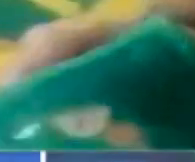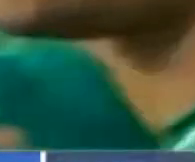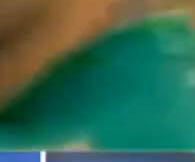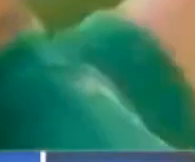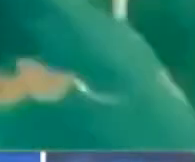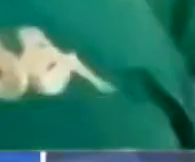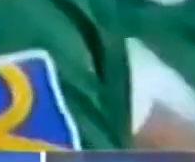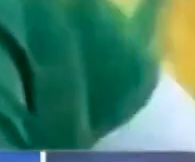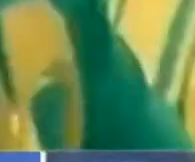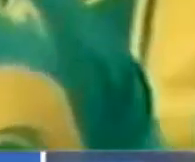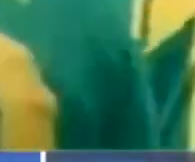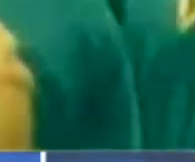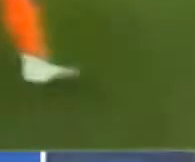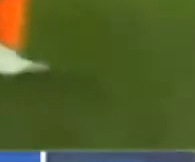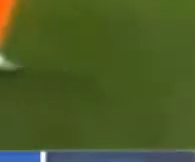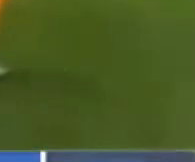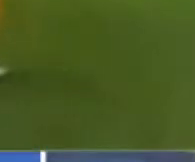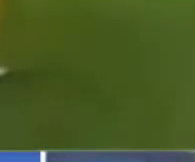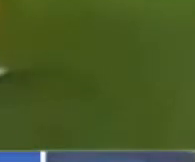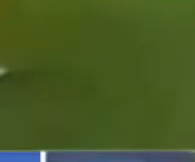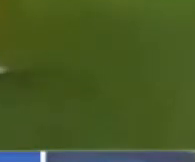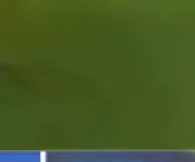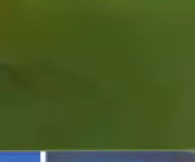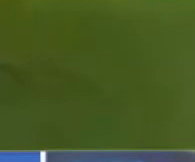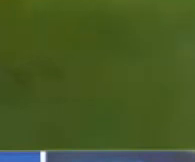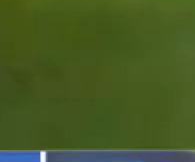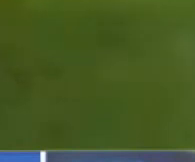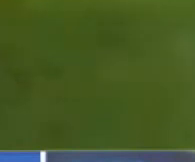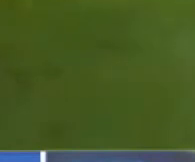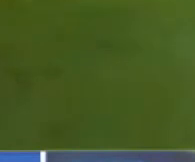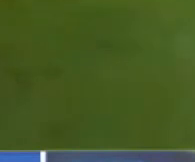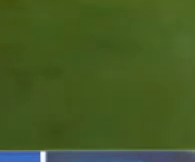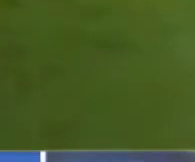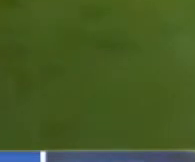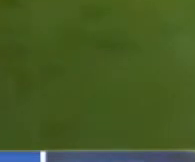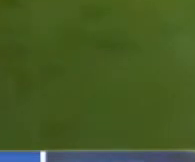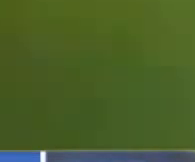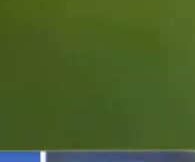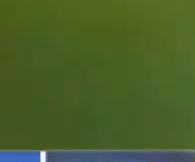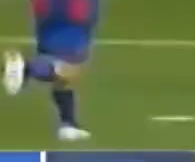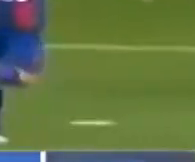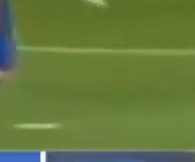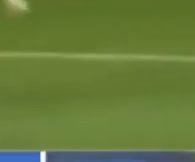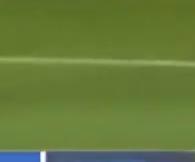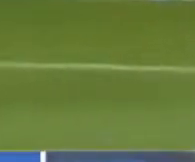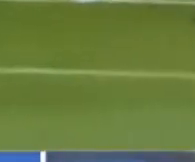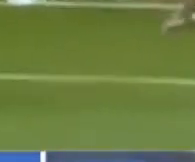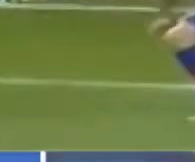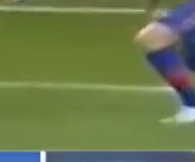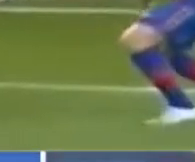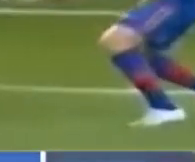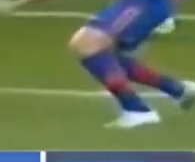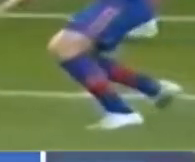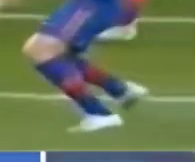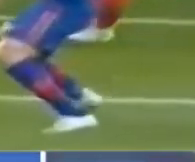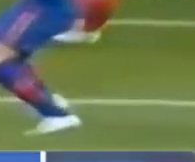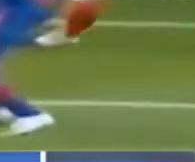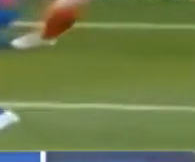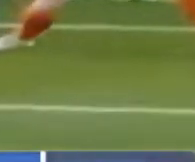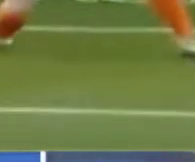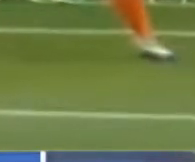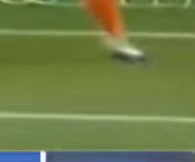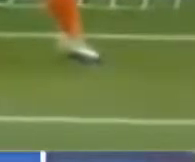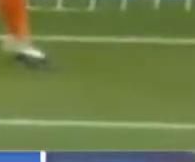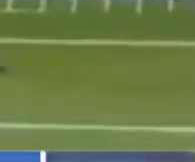in stoppage time. Sanabria doesn't want to celebrate, doesn't want to risk his chances of a possible return.